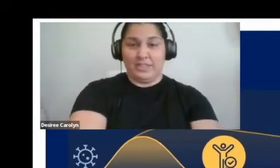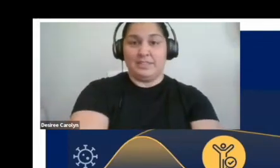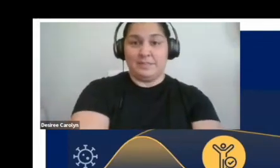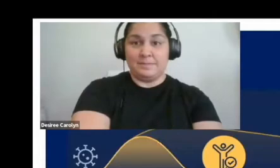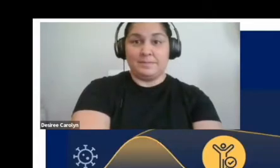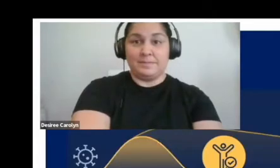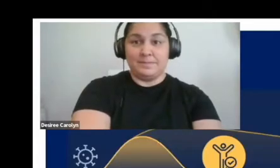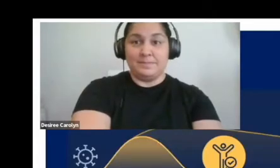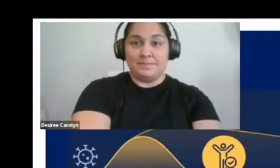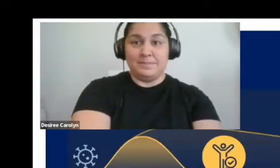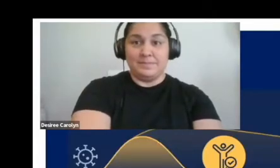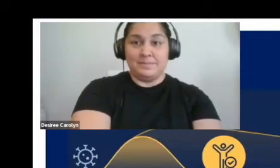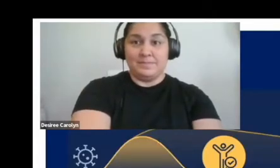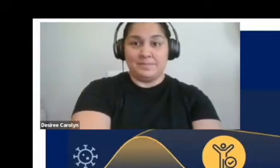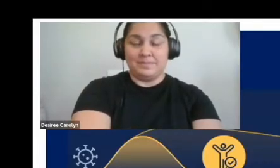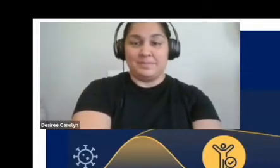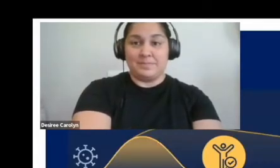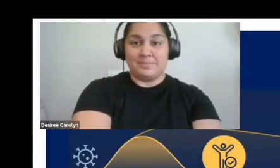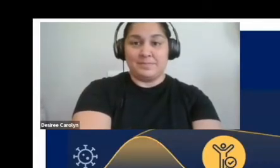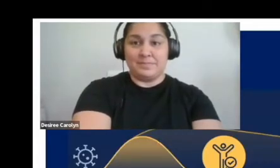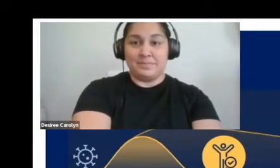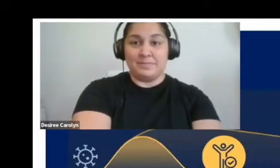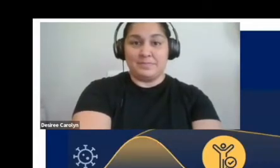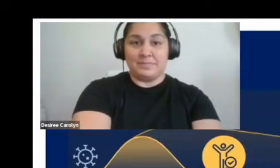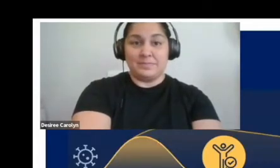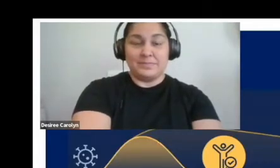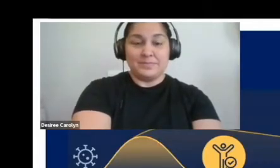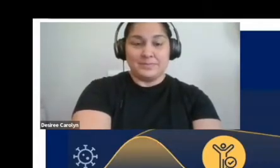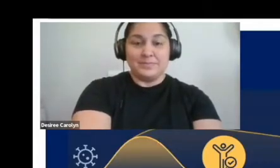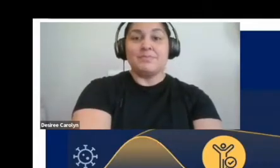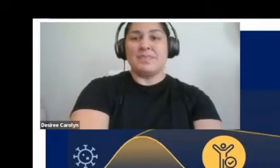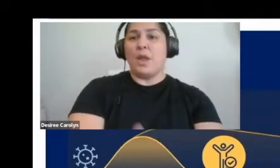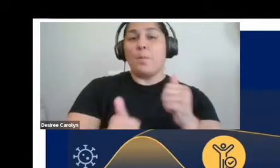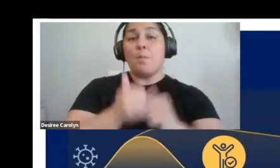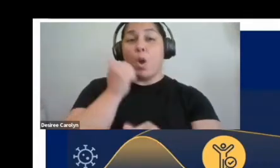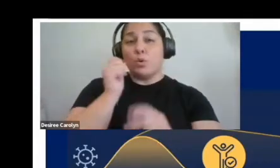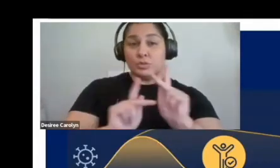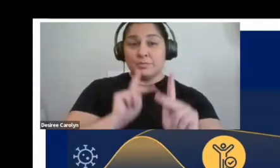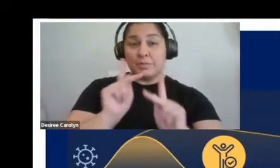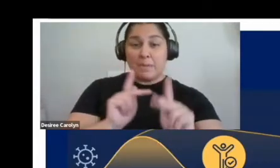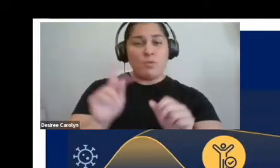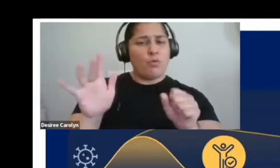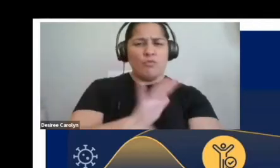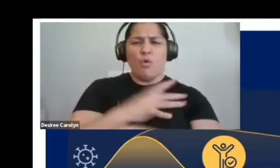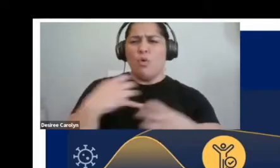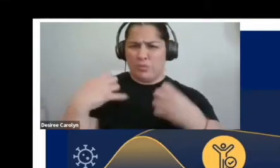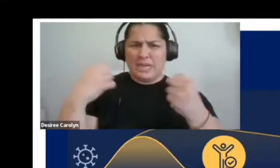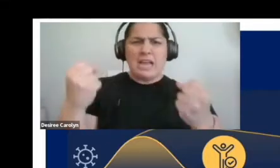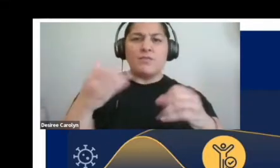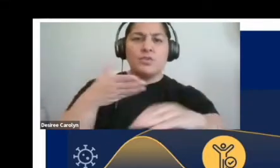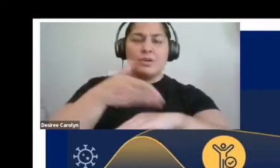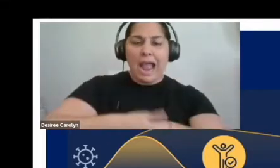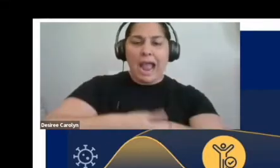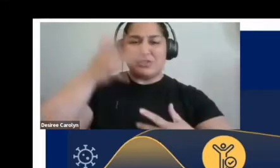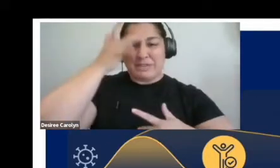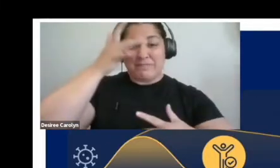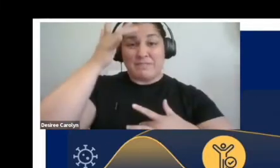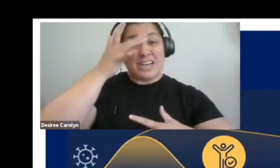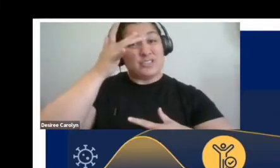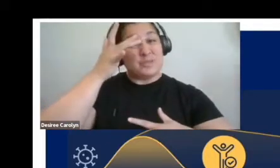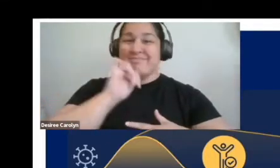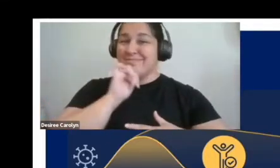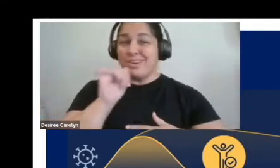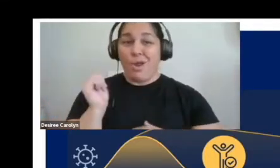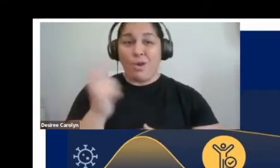get COVID fully recover after their infection, but not all do, and some have prolonged issues. This is